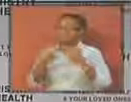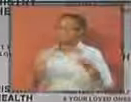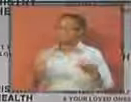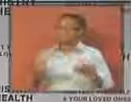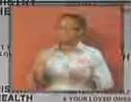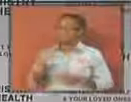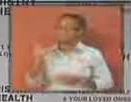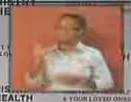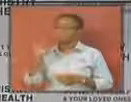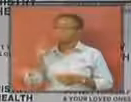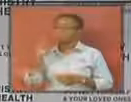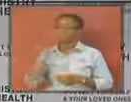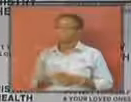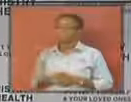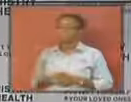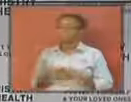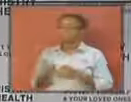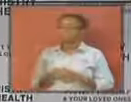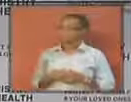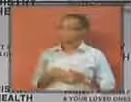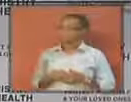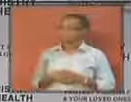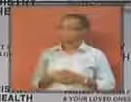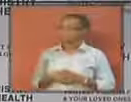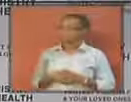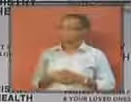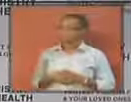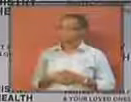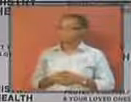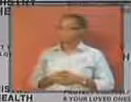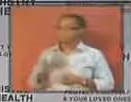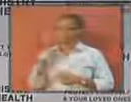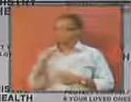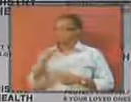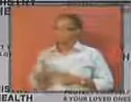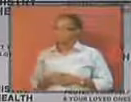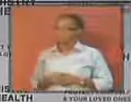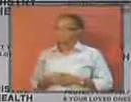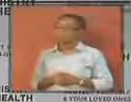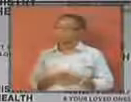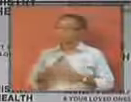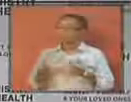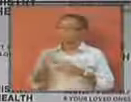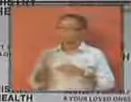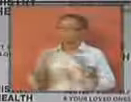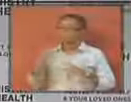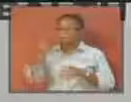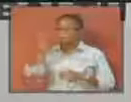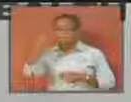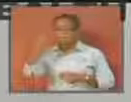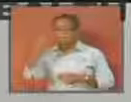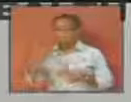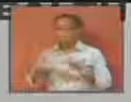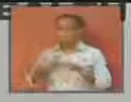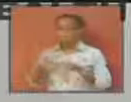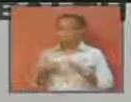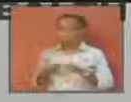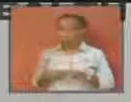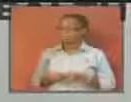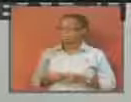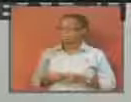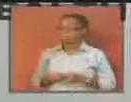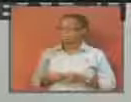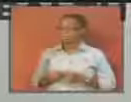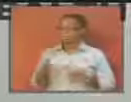And just to clarify some information for the public, the upcoming walk-in arrangements are for